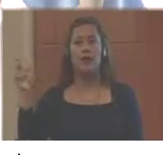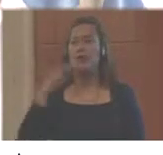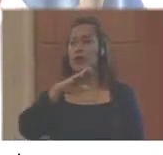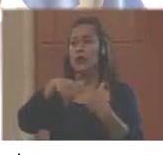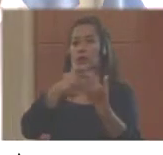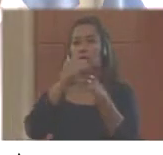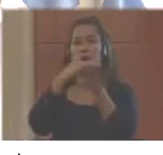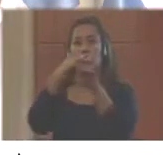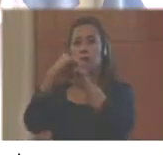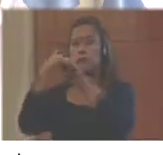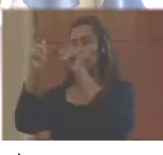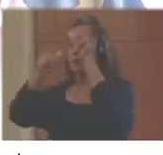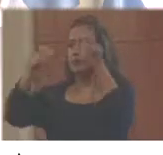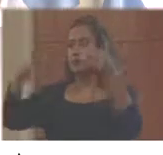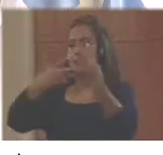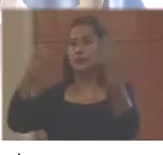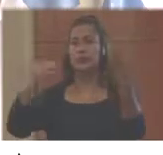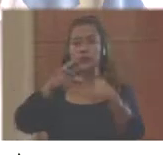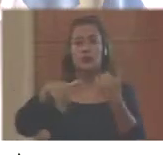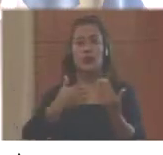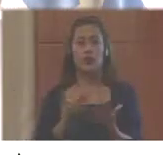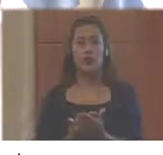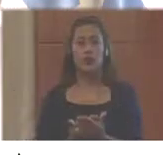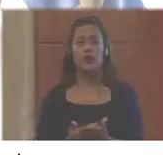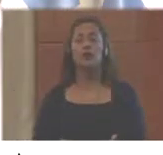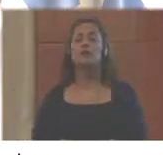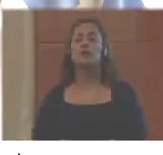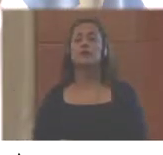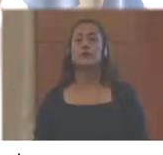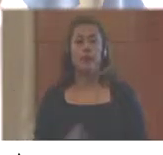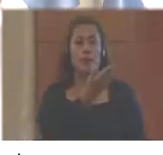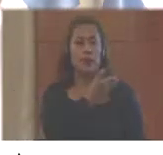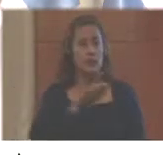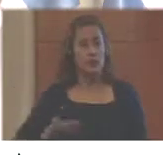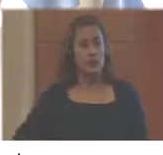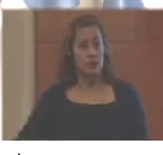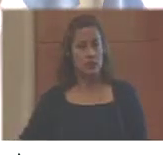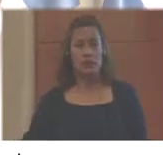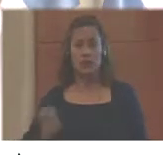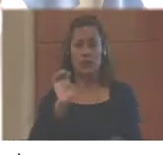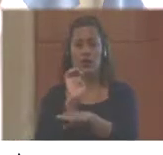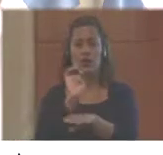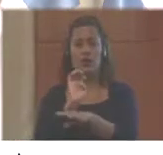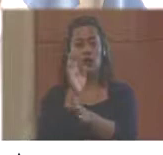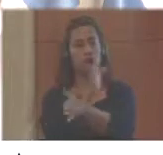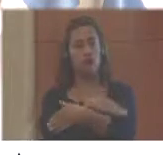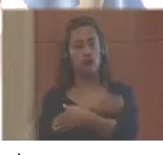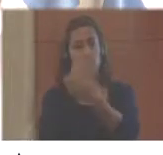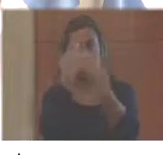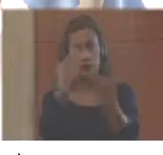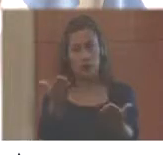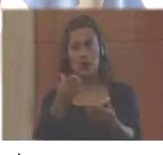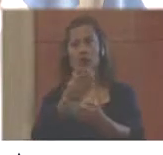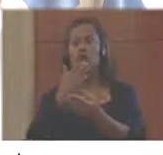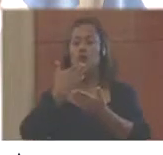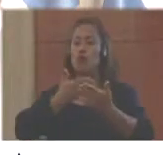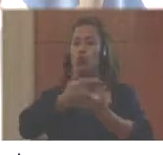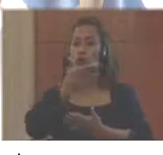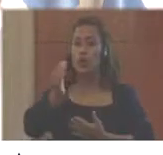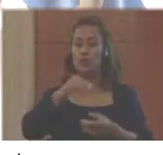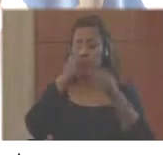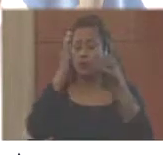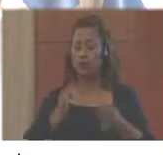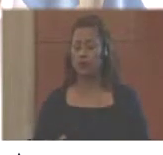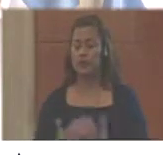all the guests, visitors here. Thank you to the President of Ecuador, and